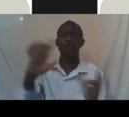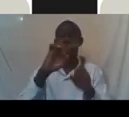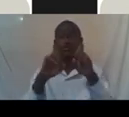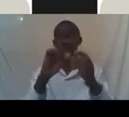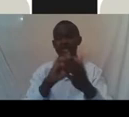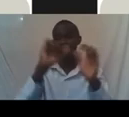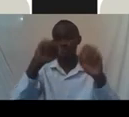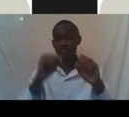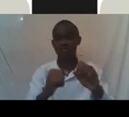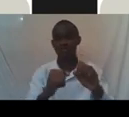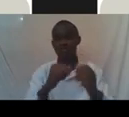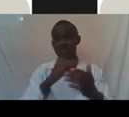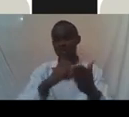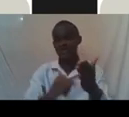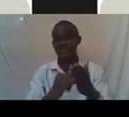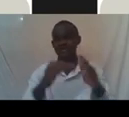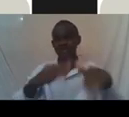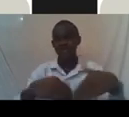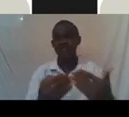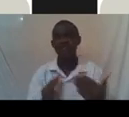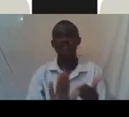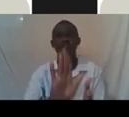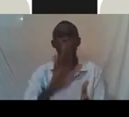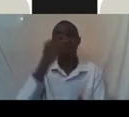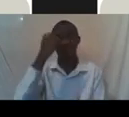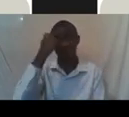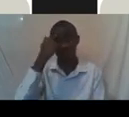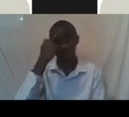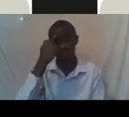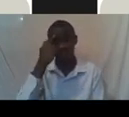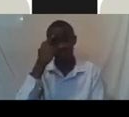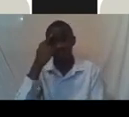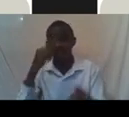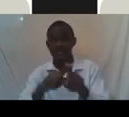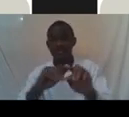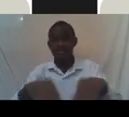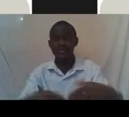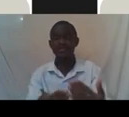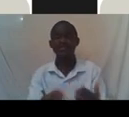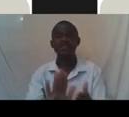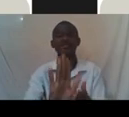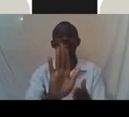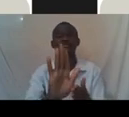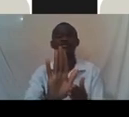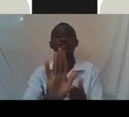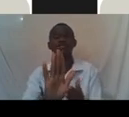Maybe you can just give us your thoughts as you give us your parting shot,